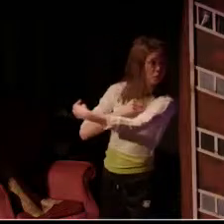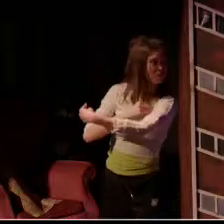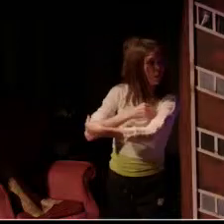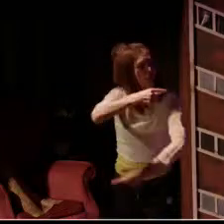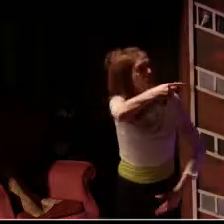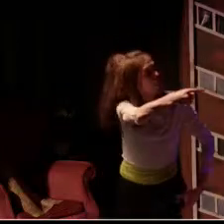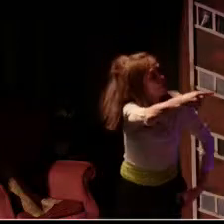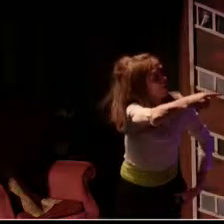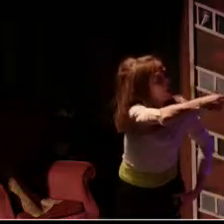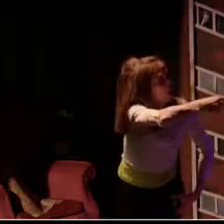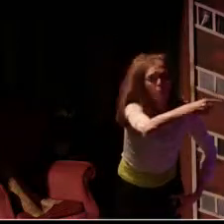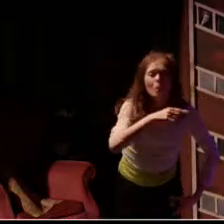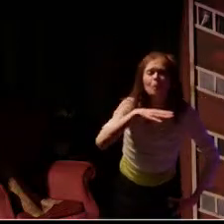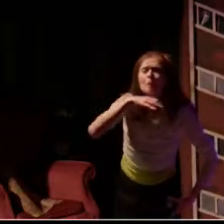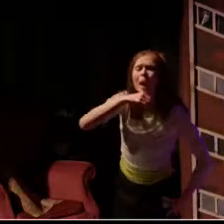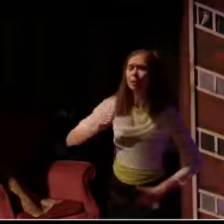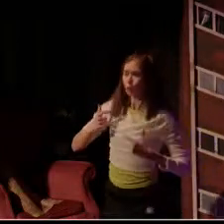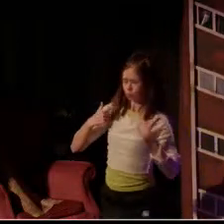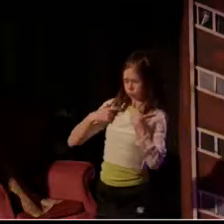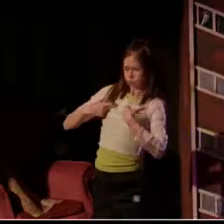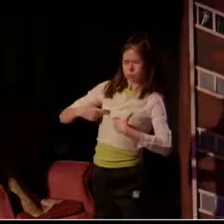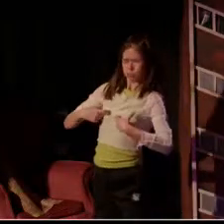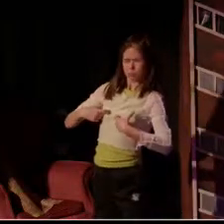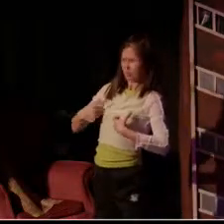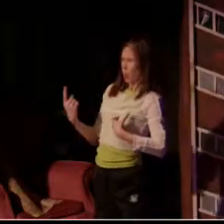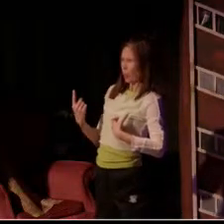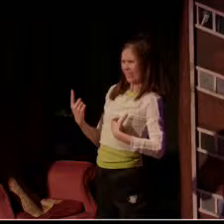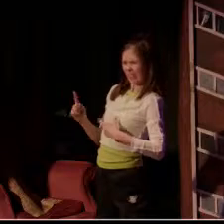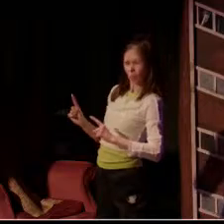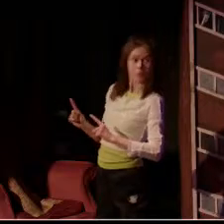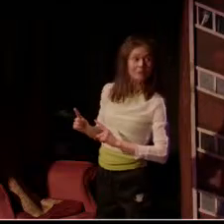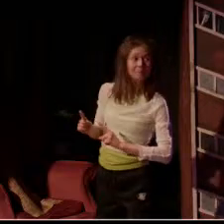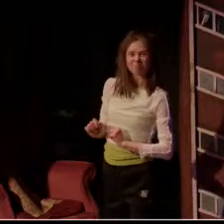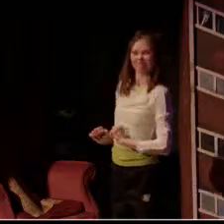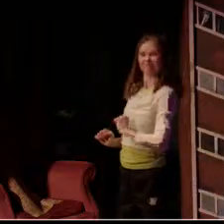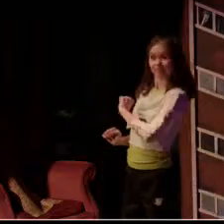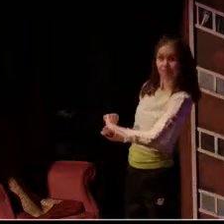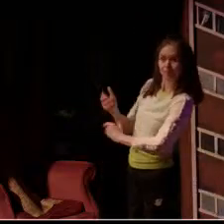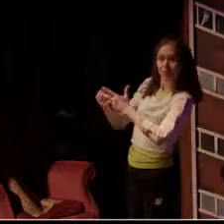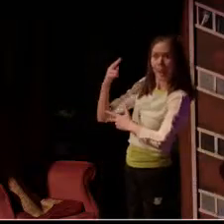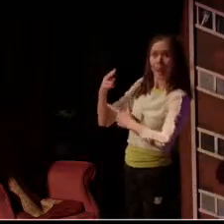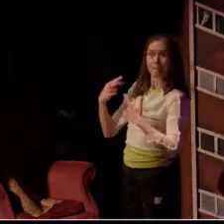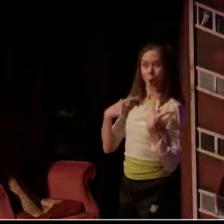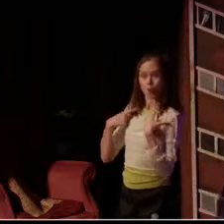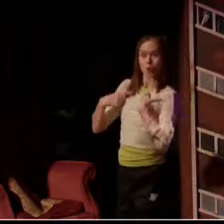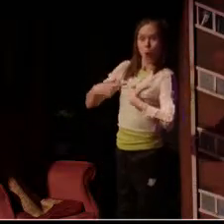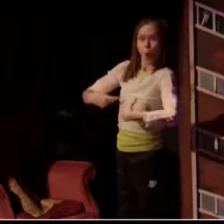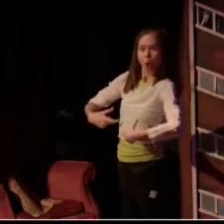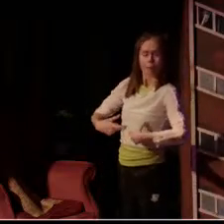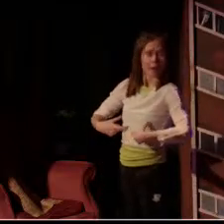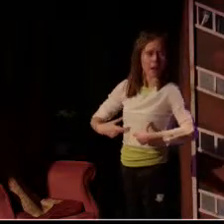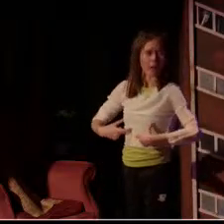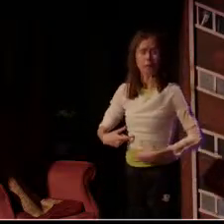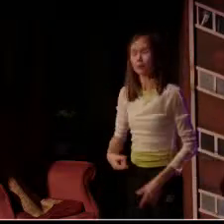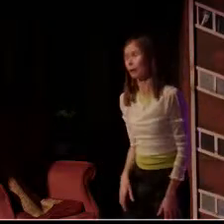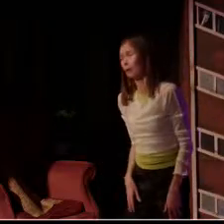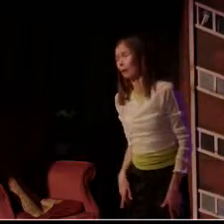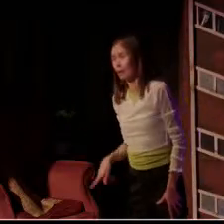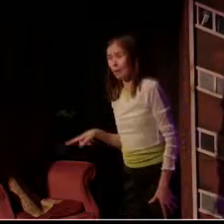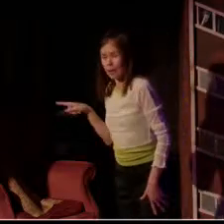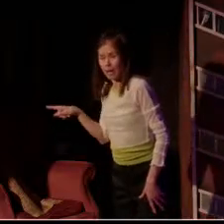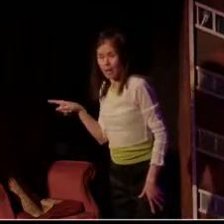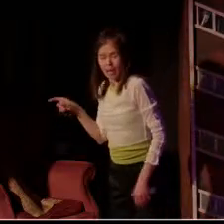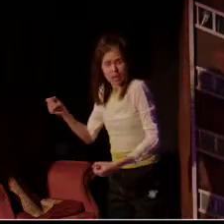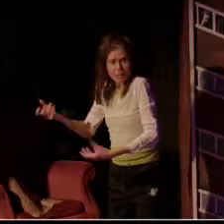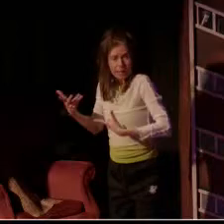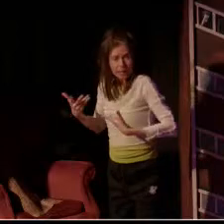so intently with your daughter? They call him Doricles. He boasts he possesses many pastures. I